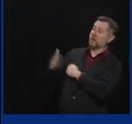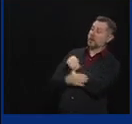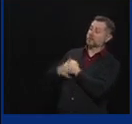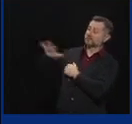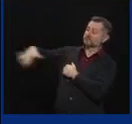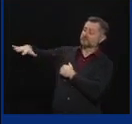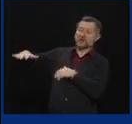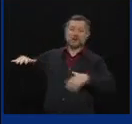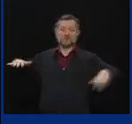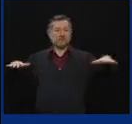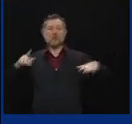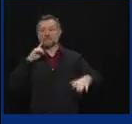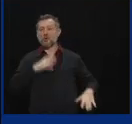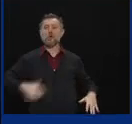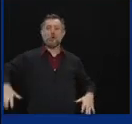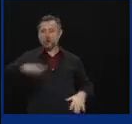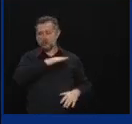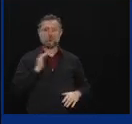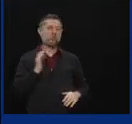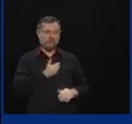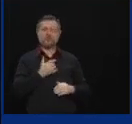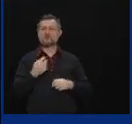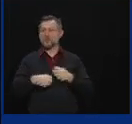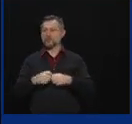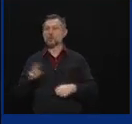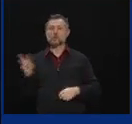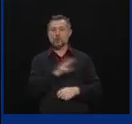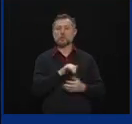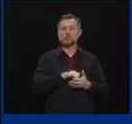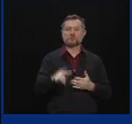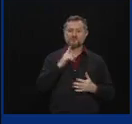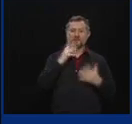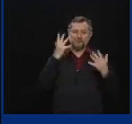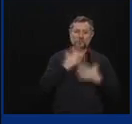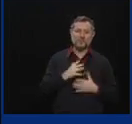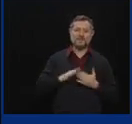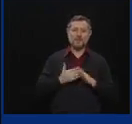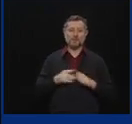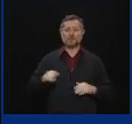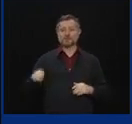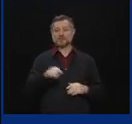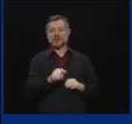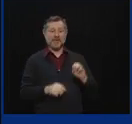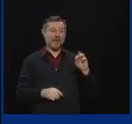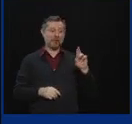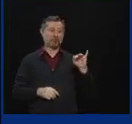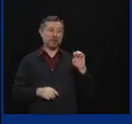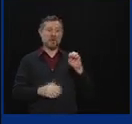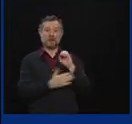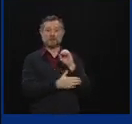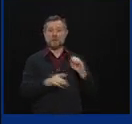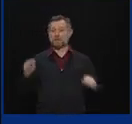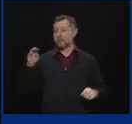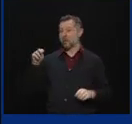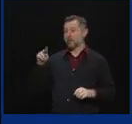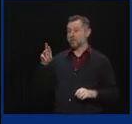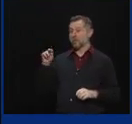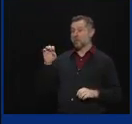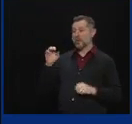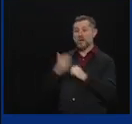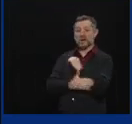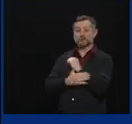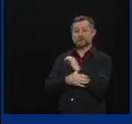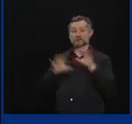Finger Lakes. And unfortunately, the counties that come between Erie and Monroe, more rural-based, have some of the highest